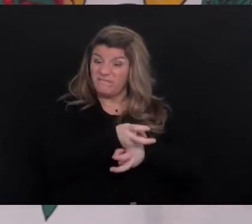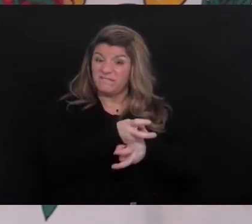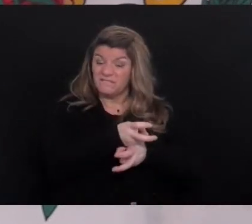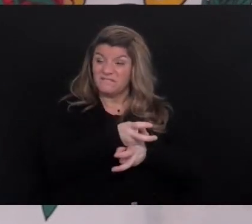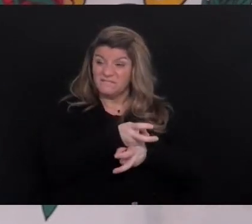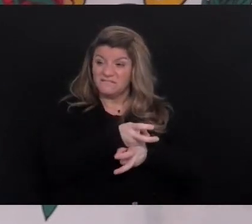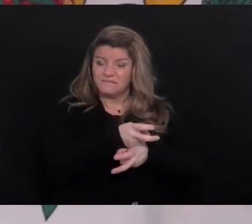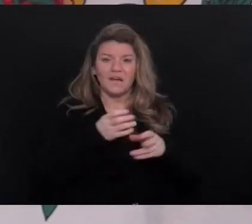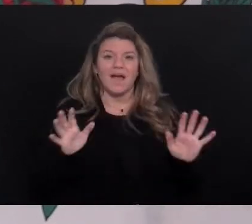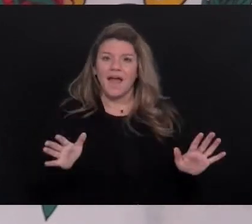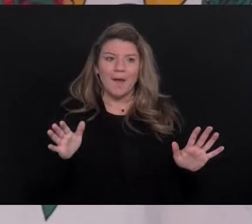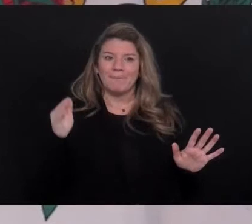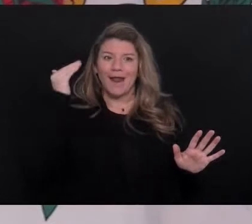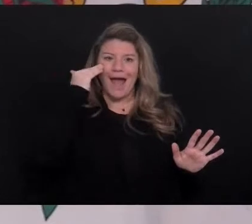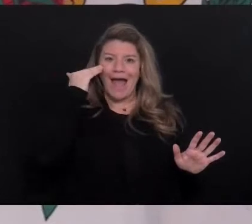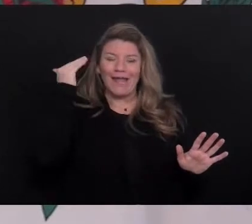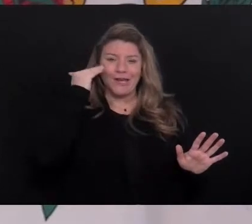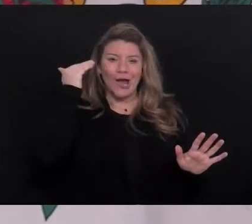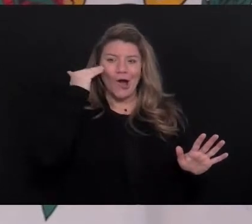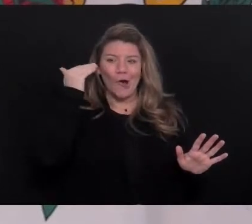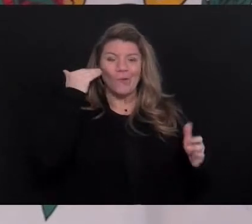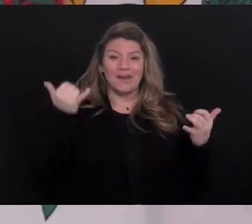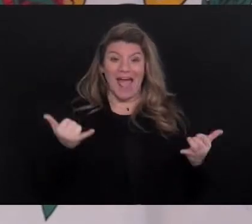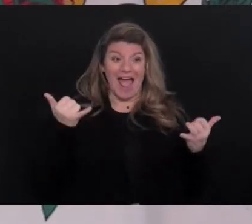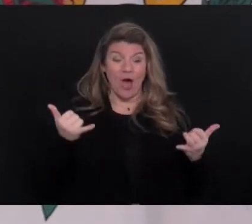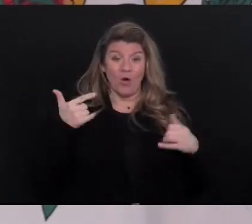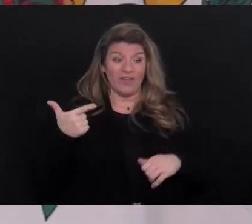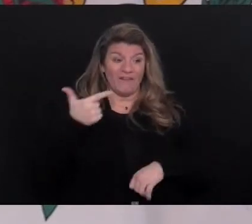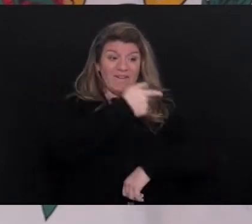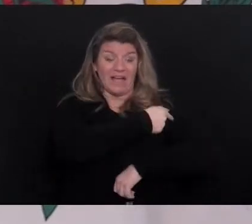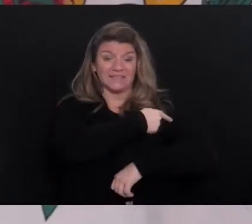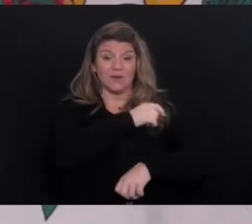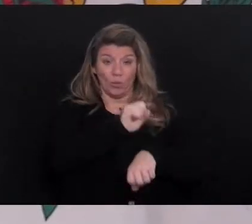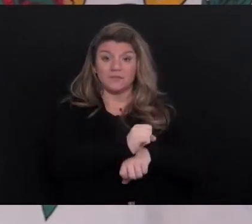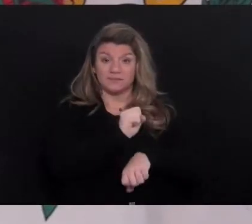but I know without question the vaccine has really worked,